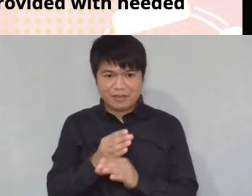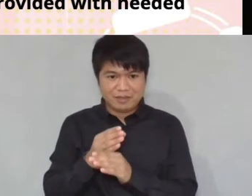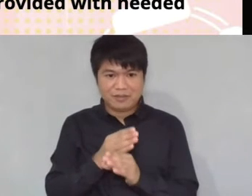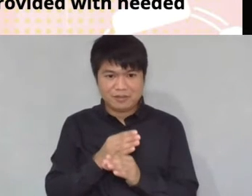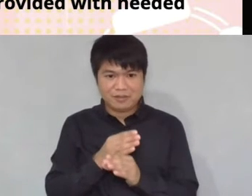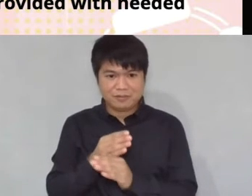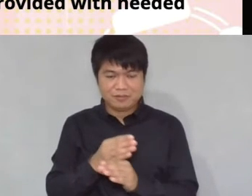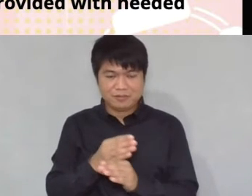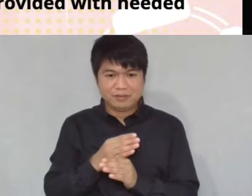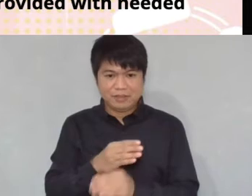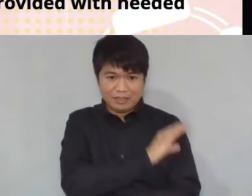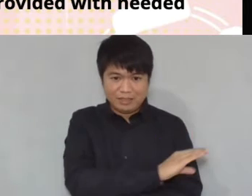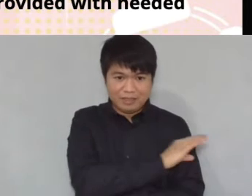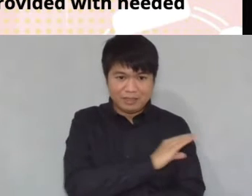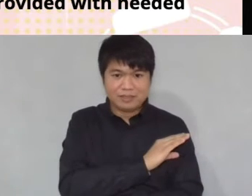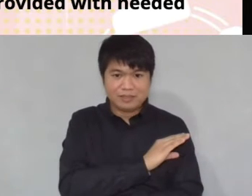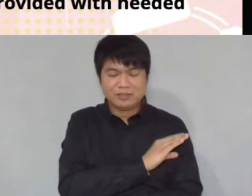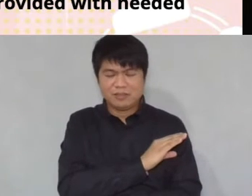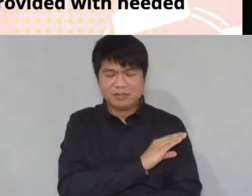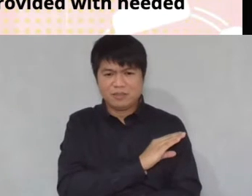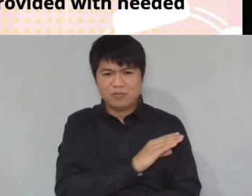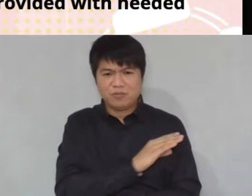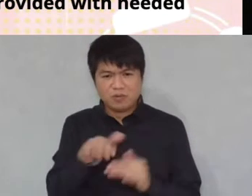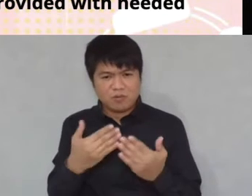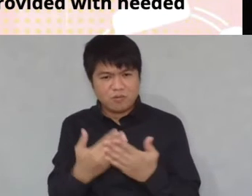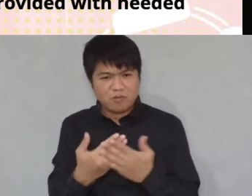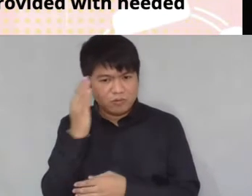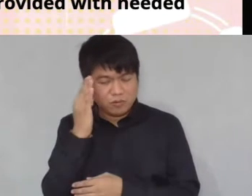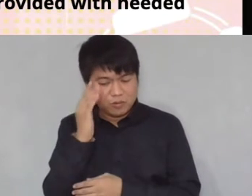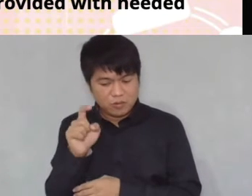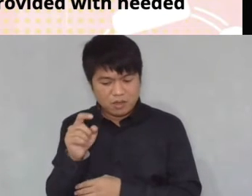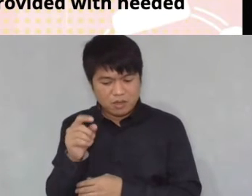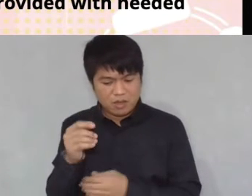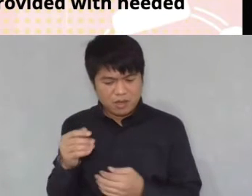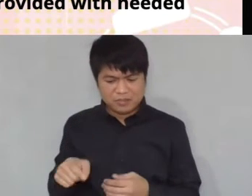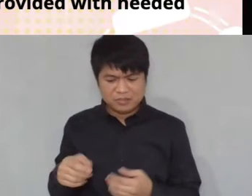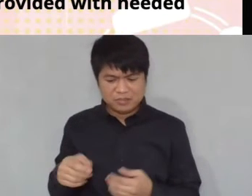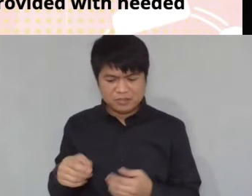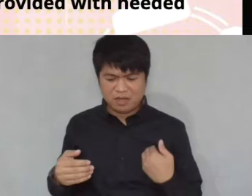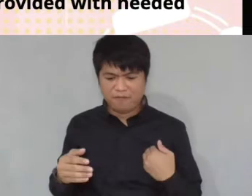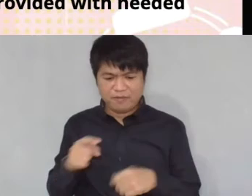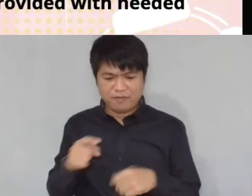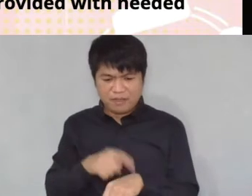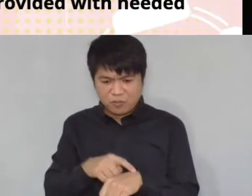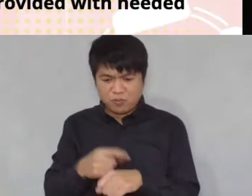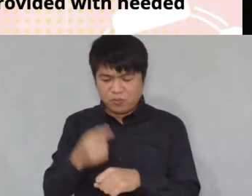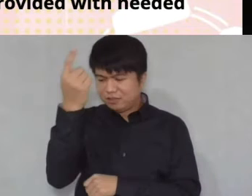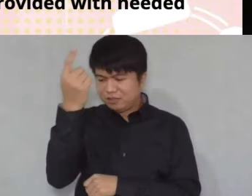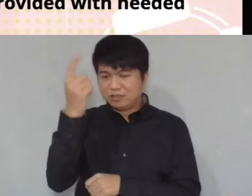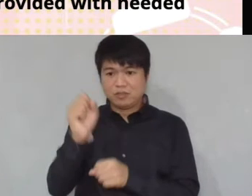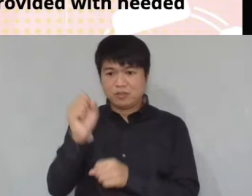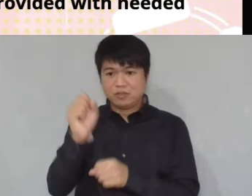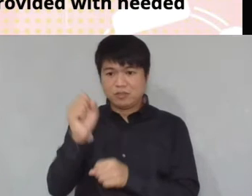at the clinic ward or at home. And we all know that we had to take some time to understand the situation, listen